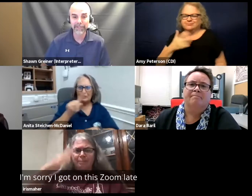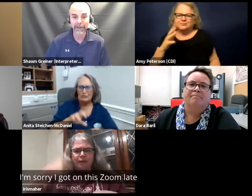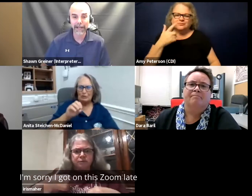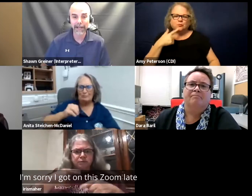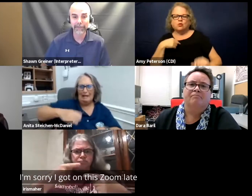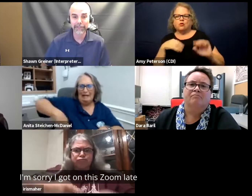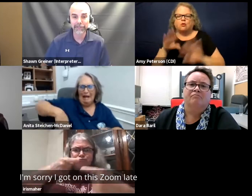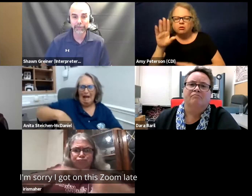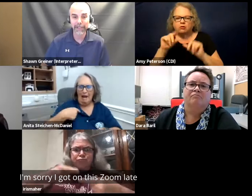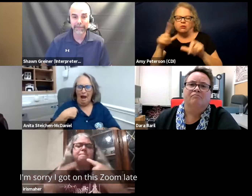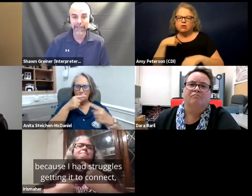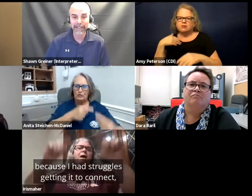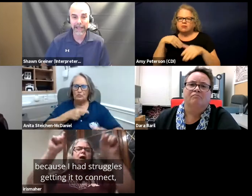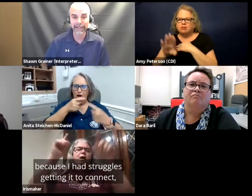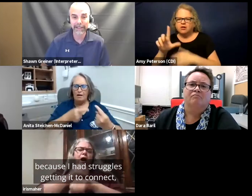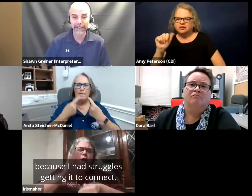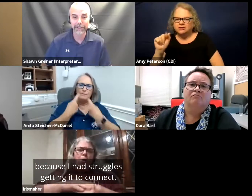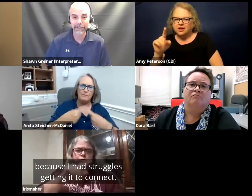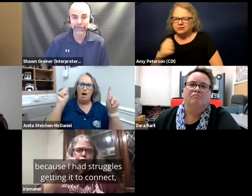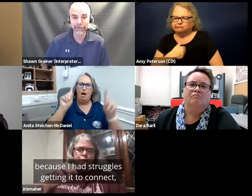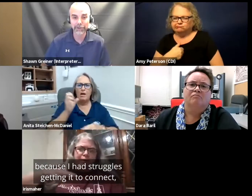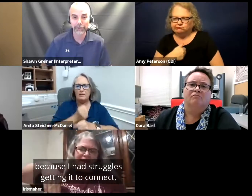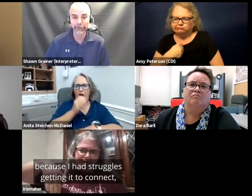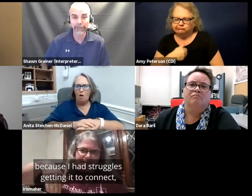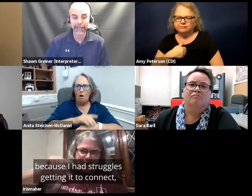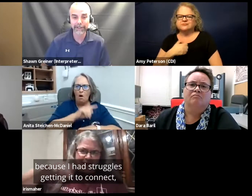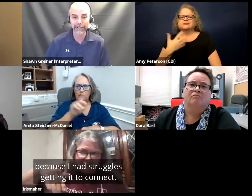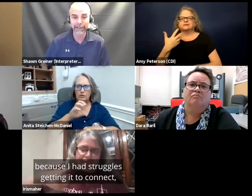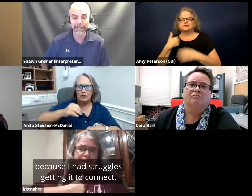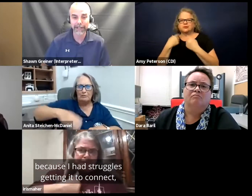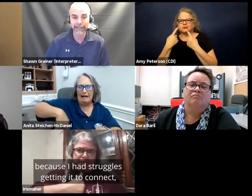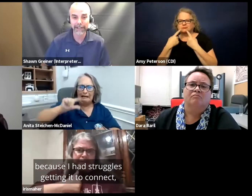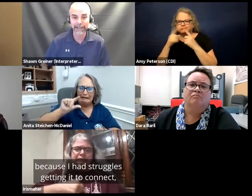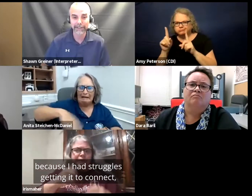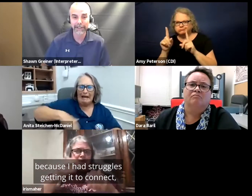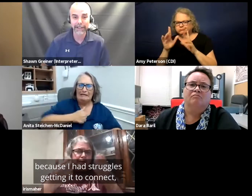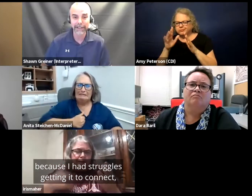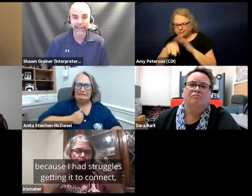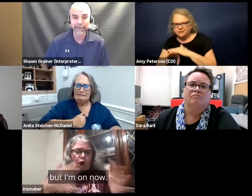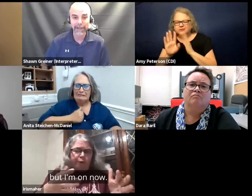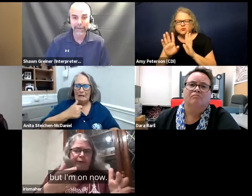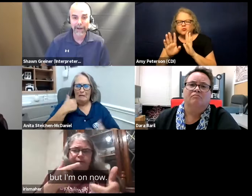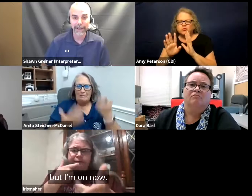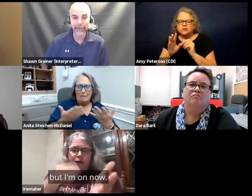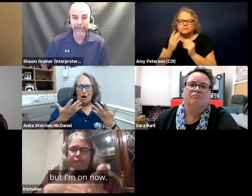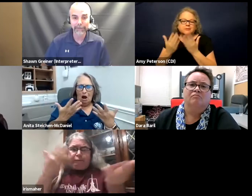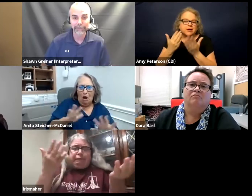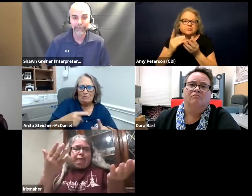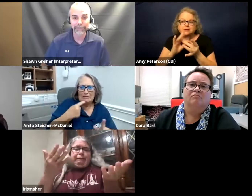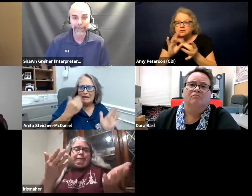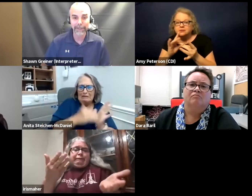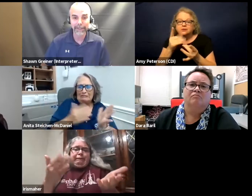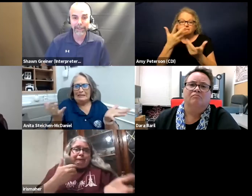I'm sorry I got on this Zoom late because I had struggles getting it to connect, but I'm on now.